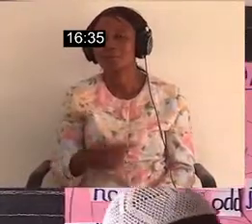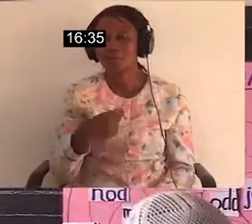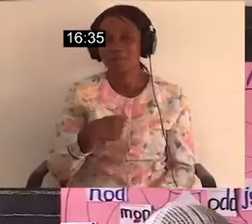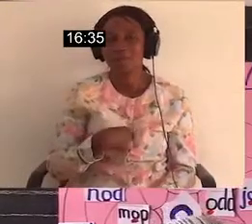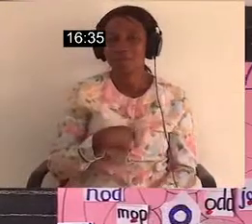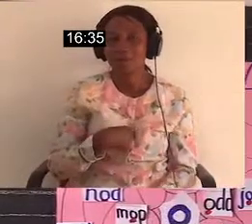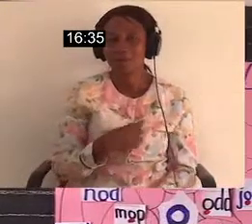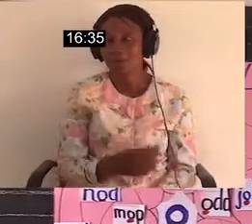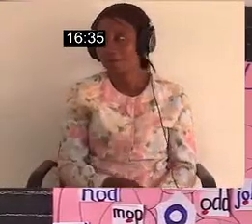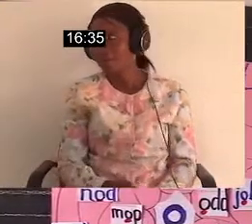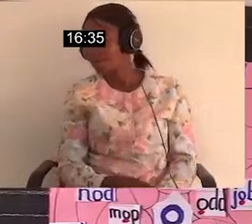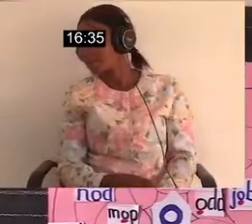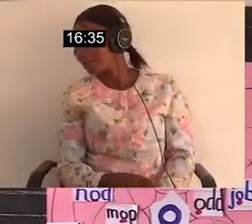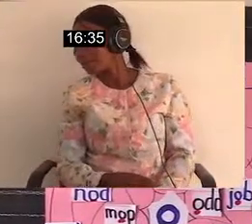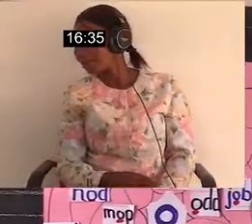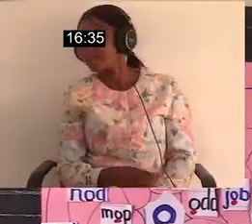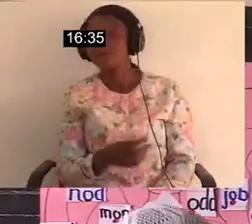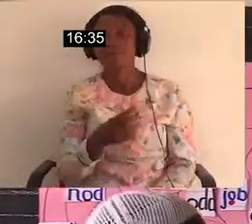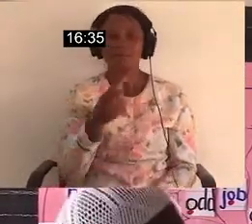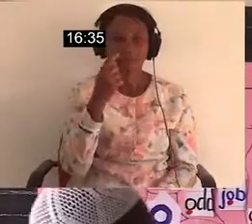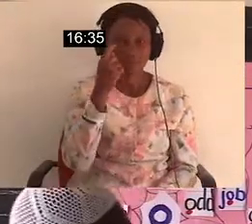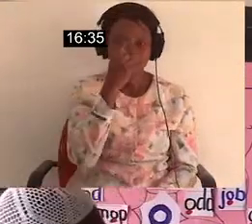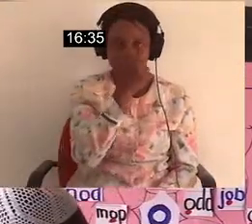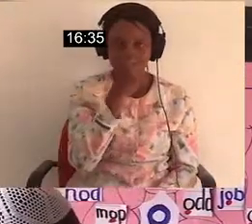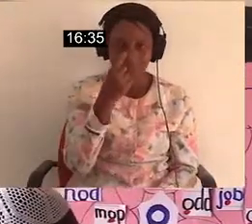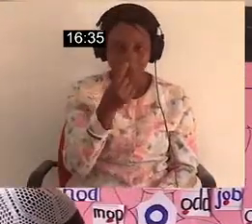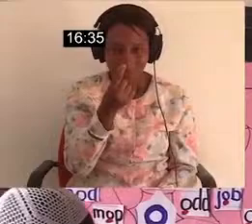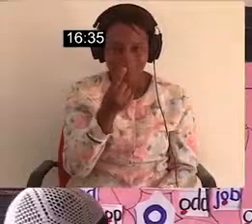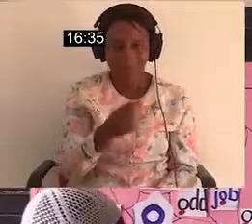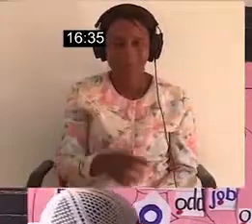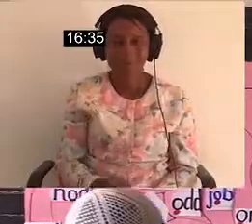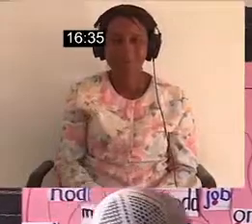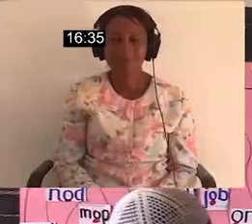I spy with my little eye